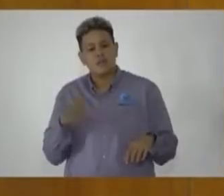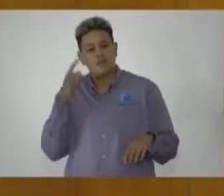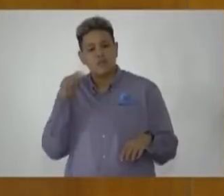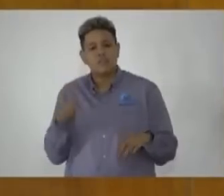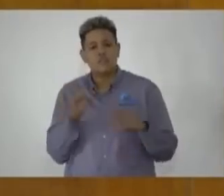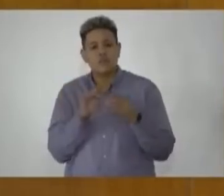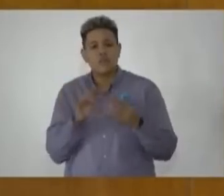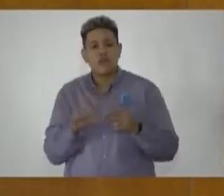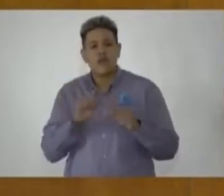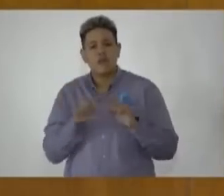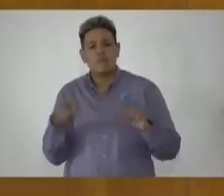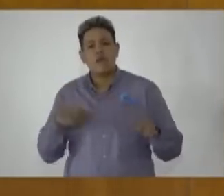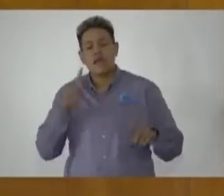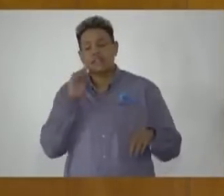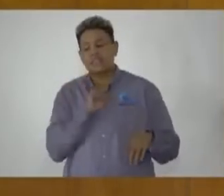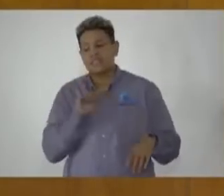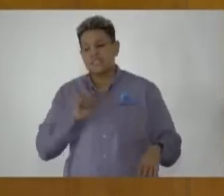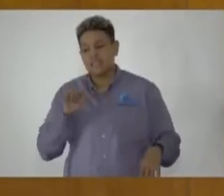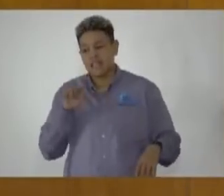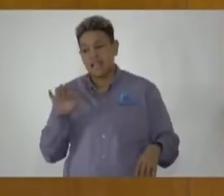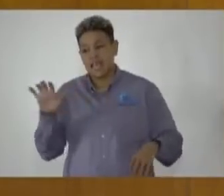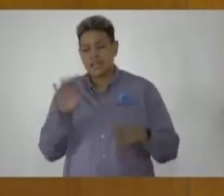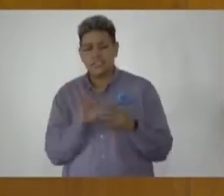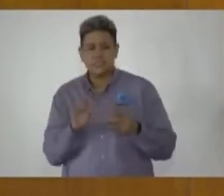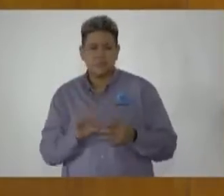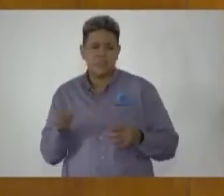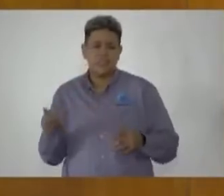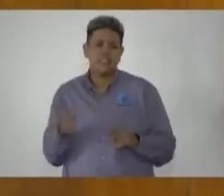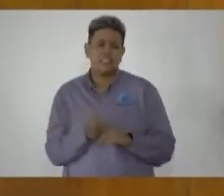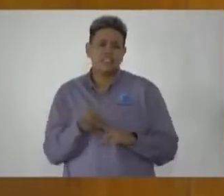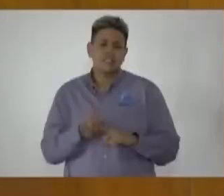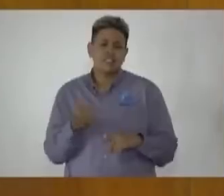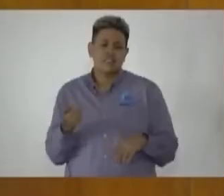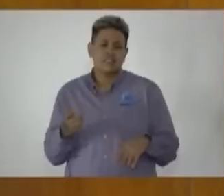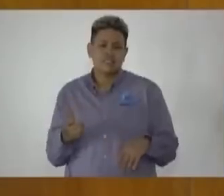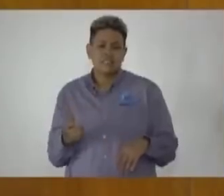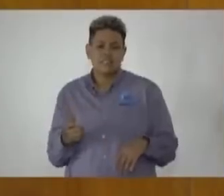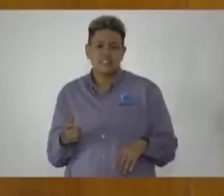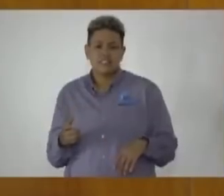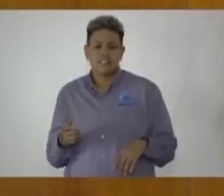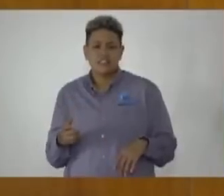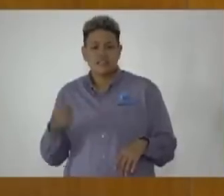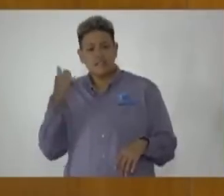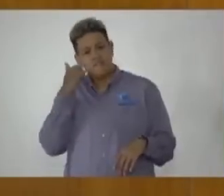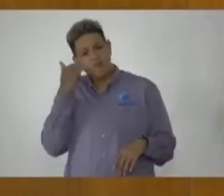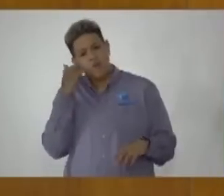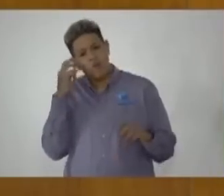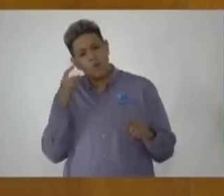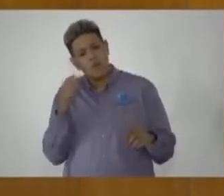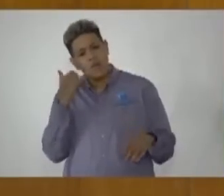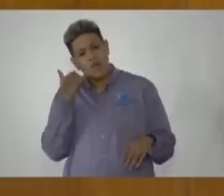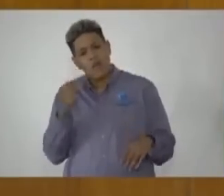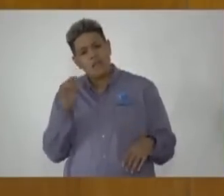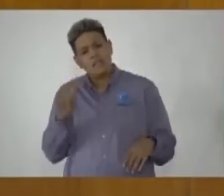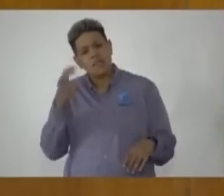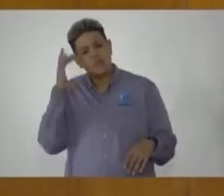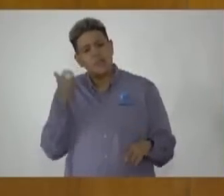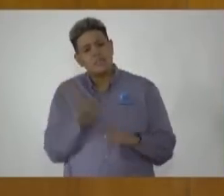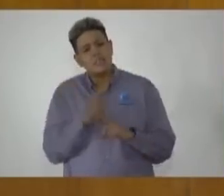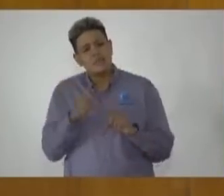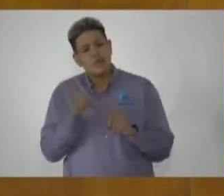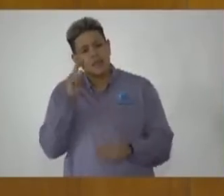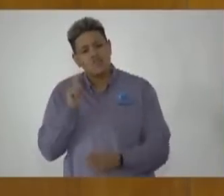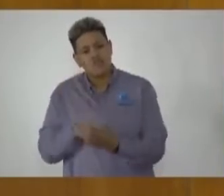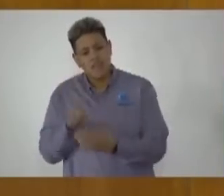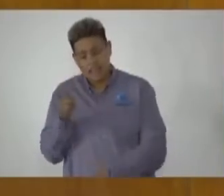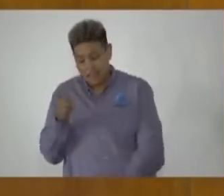motion, but as Senator Gale was speaking, you may have seen me on my phone taking a quick call. And that was because when I realized